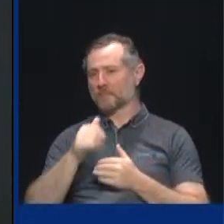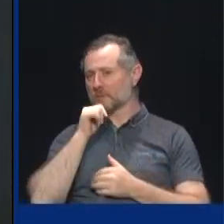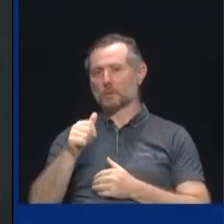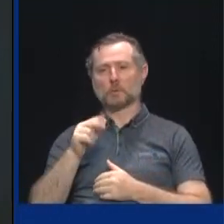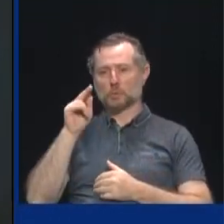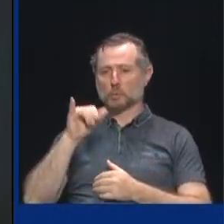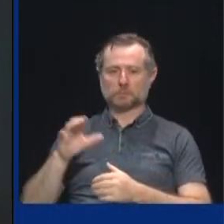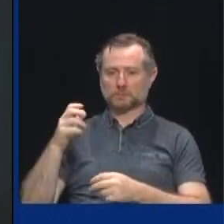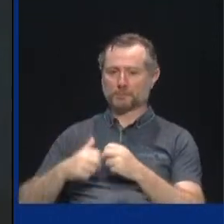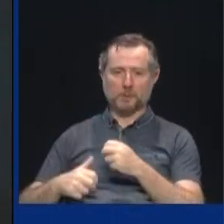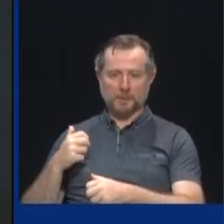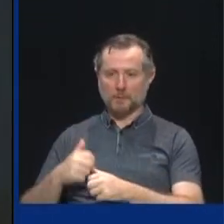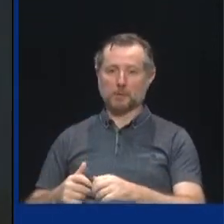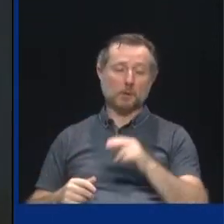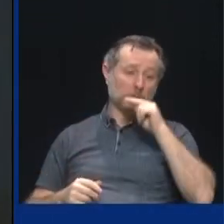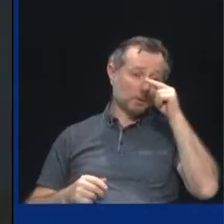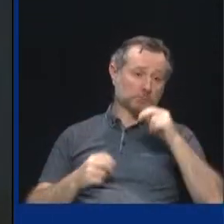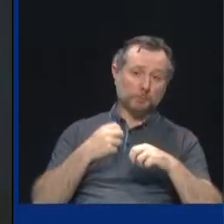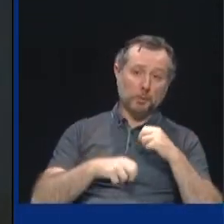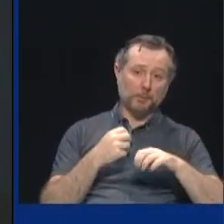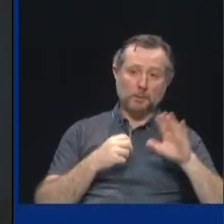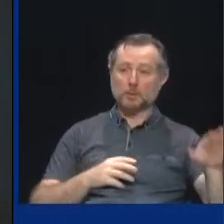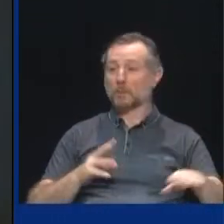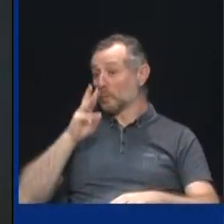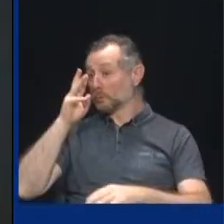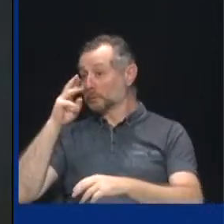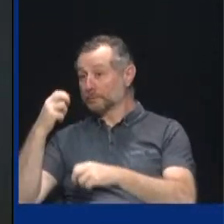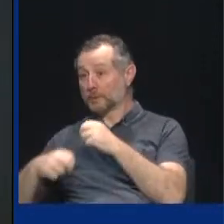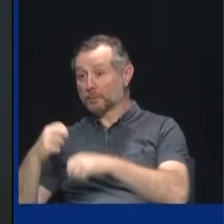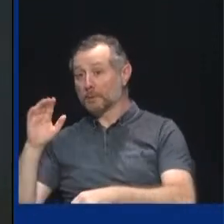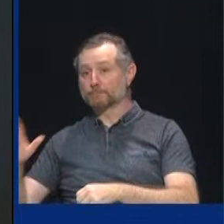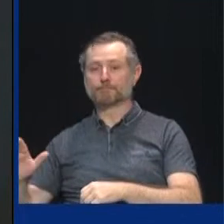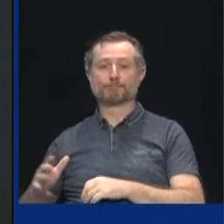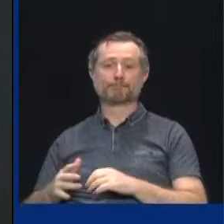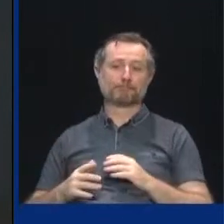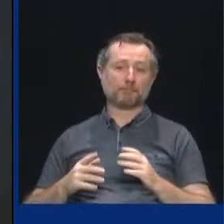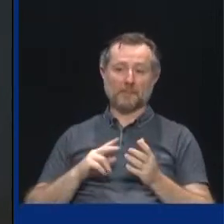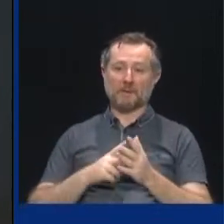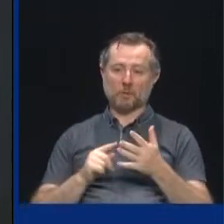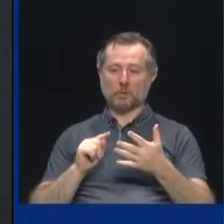problem or a Nassau problem or a Westchester problem. It's all of the above.